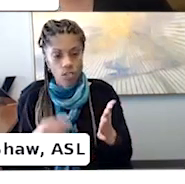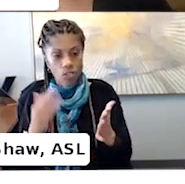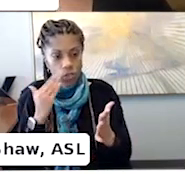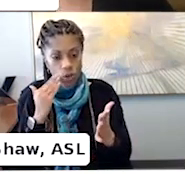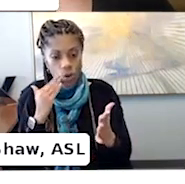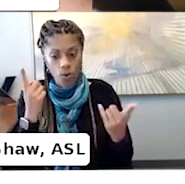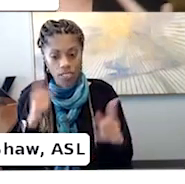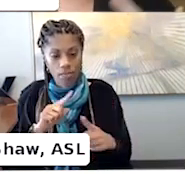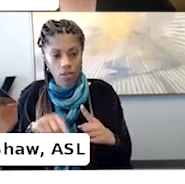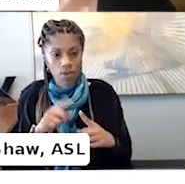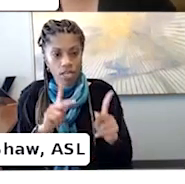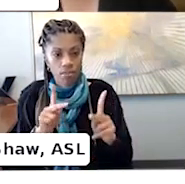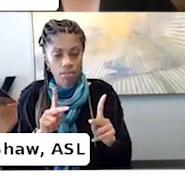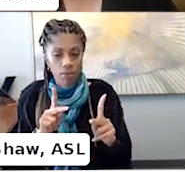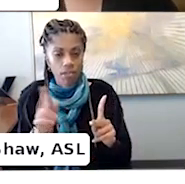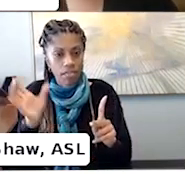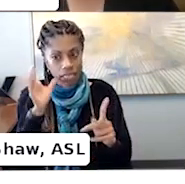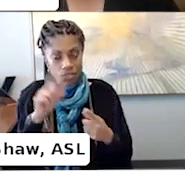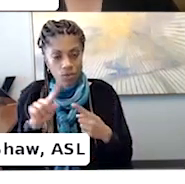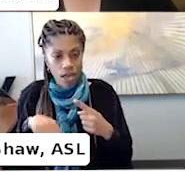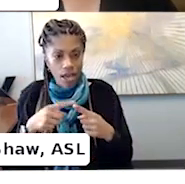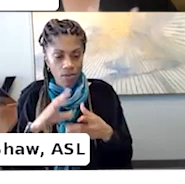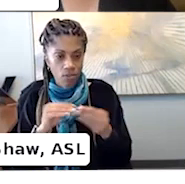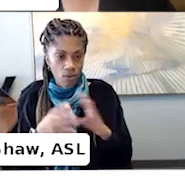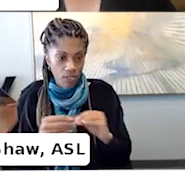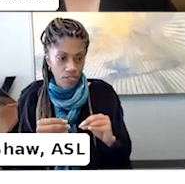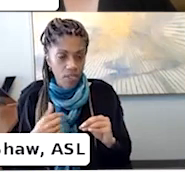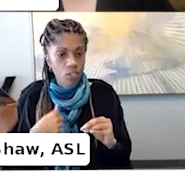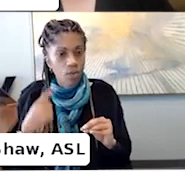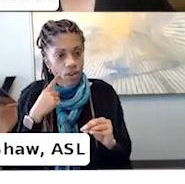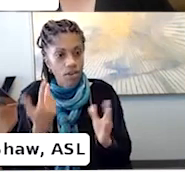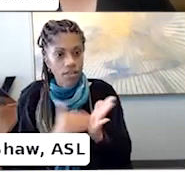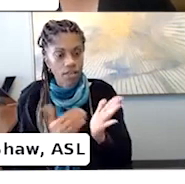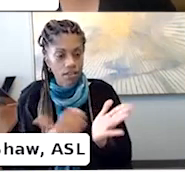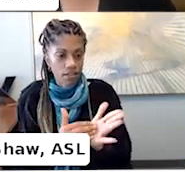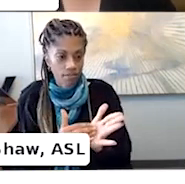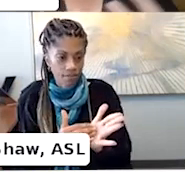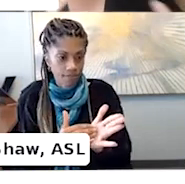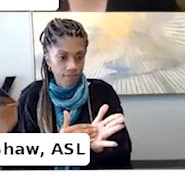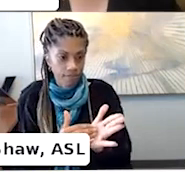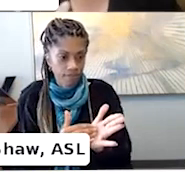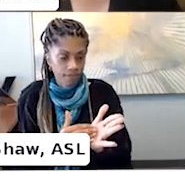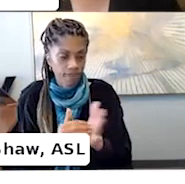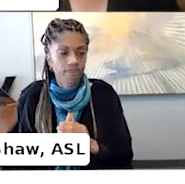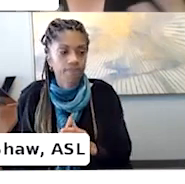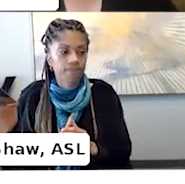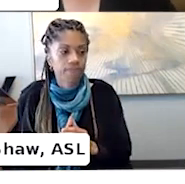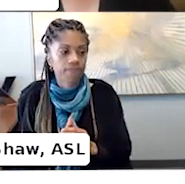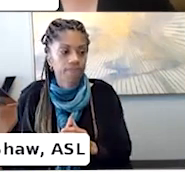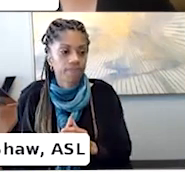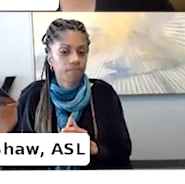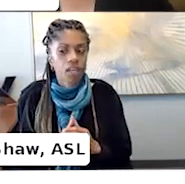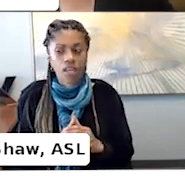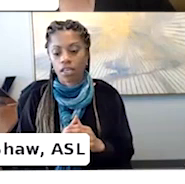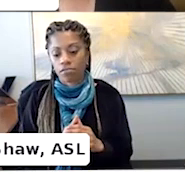to our stories? And so we have heard over and over again as we survey our participants, as we survey our listeners, as we